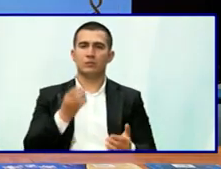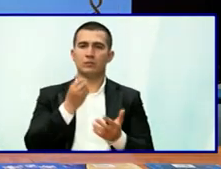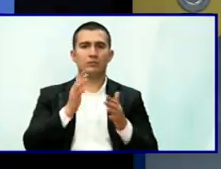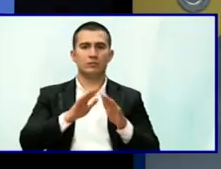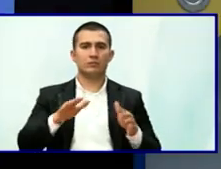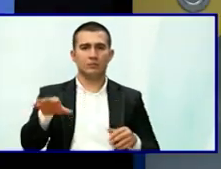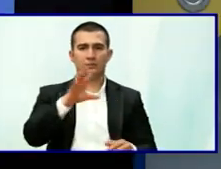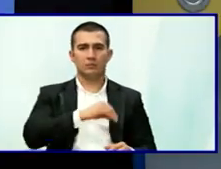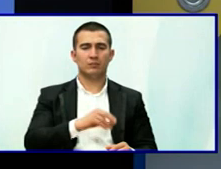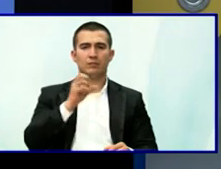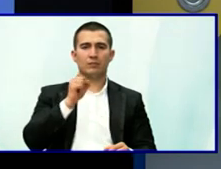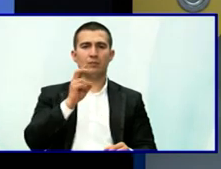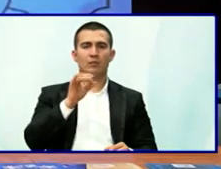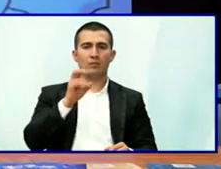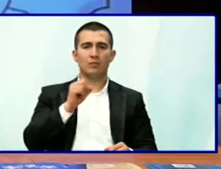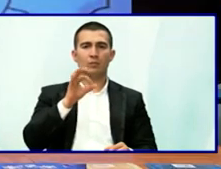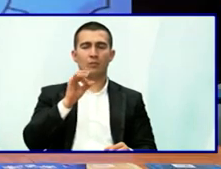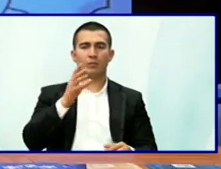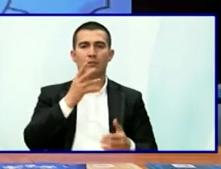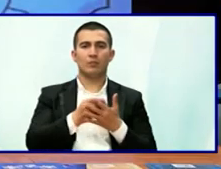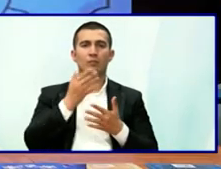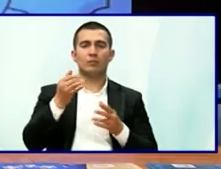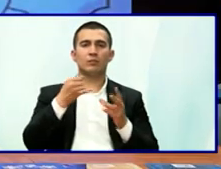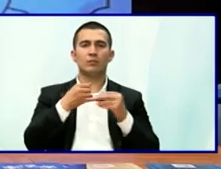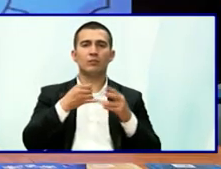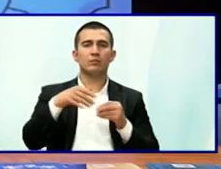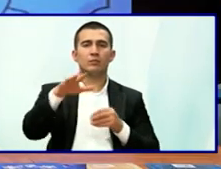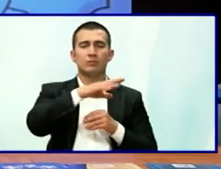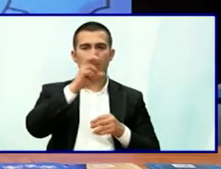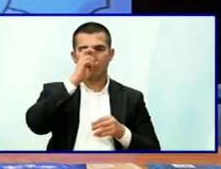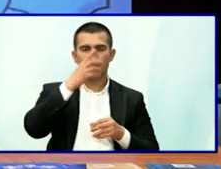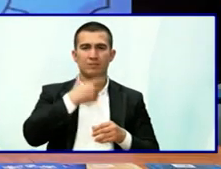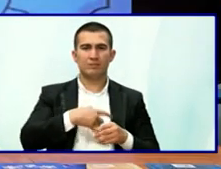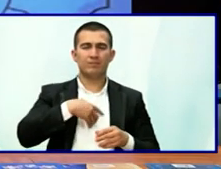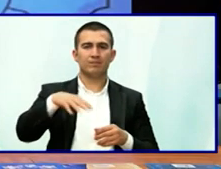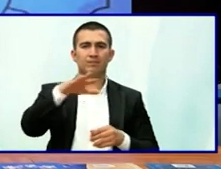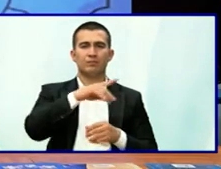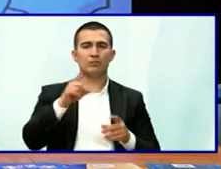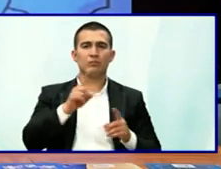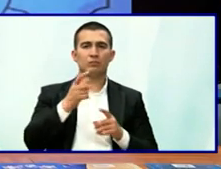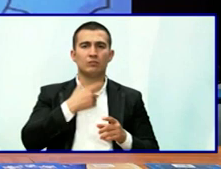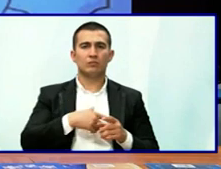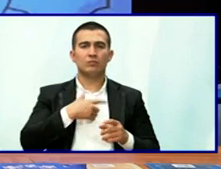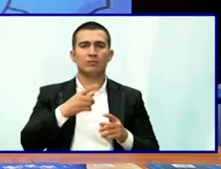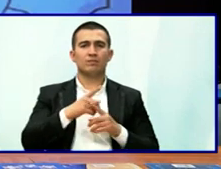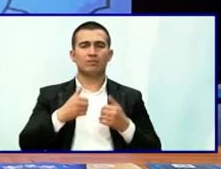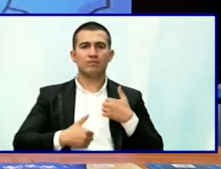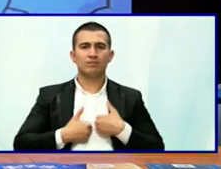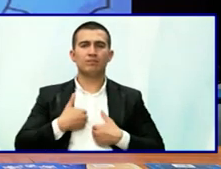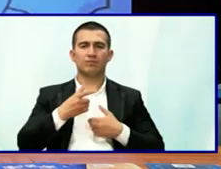o'quvchilar, Abdulla Oripov O'zbekiston qasidasida vatanini nima deb maqtaganini,